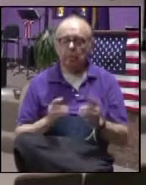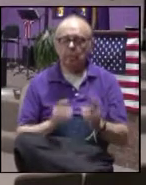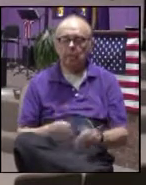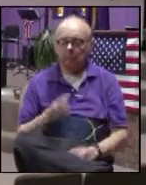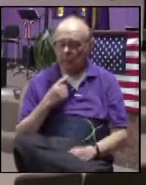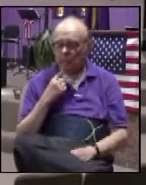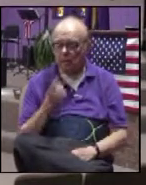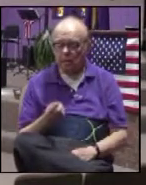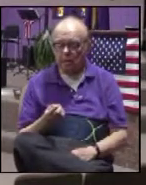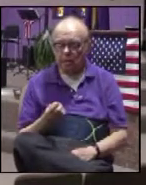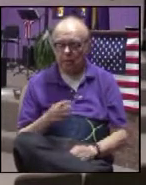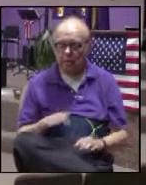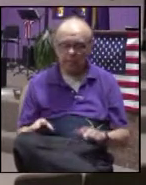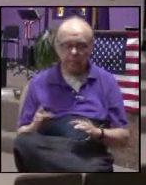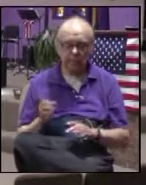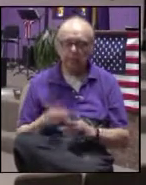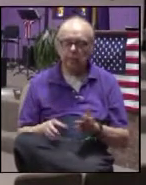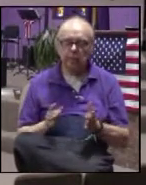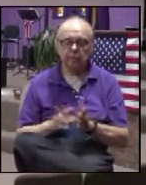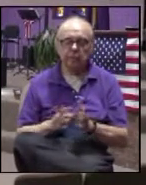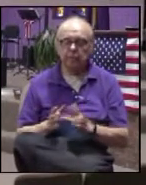I do what Jesus does.